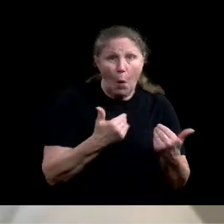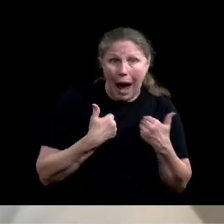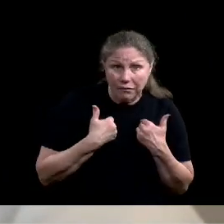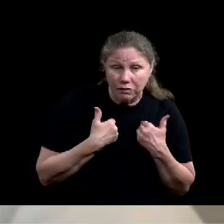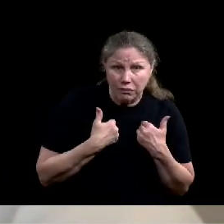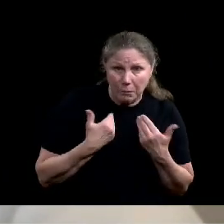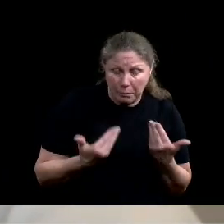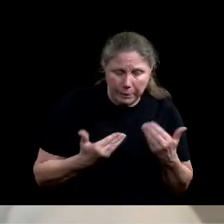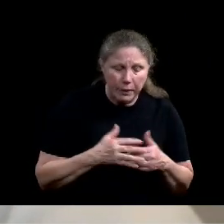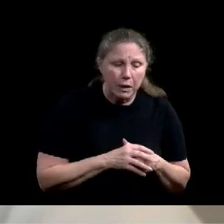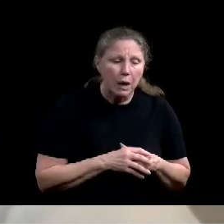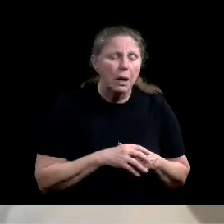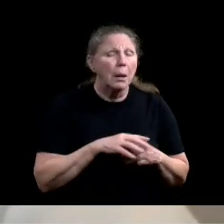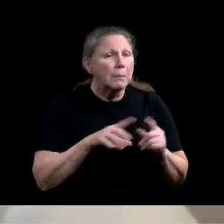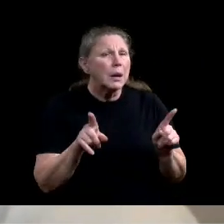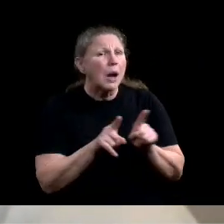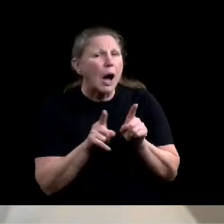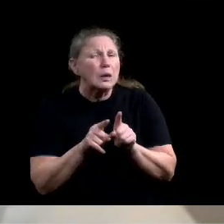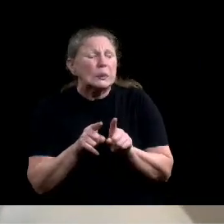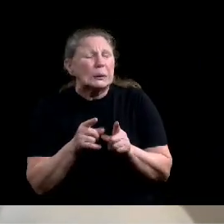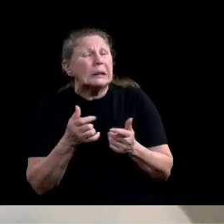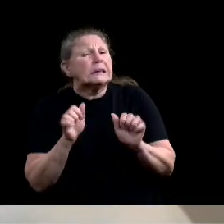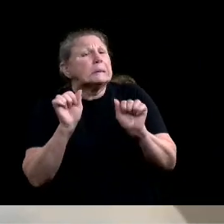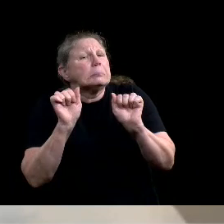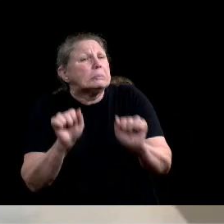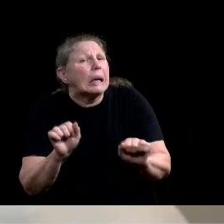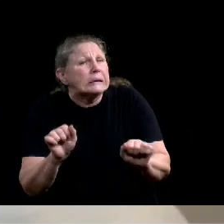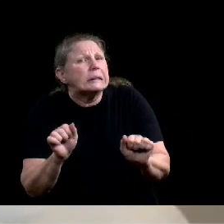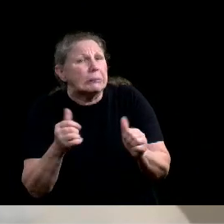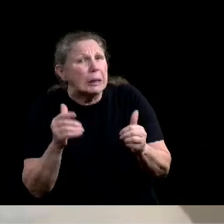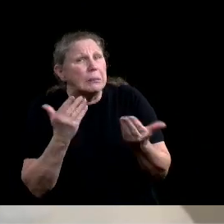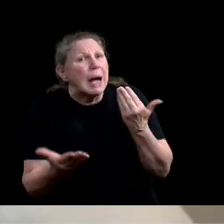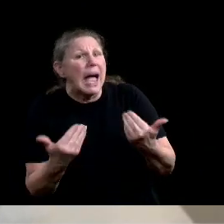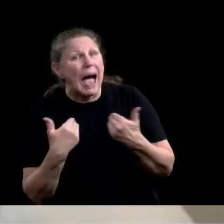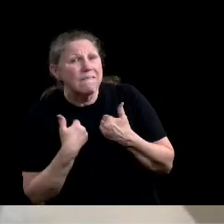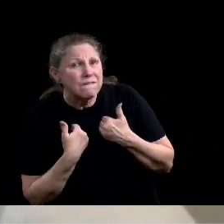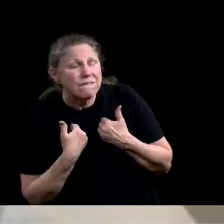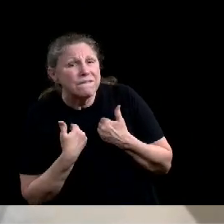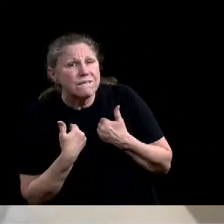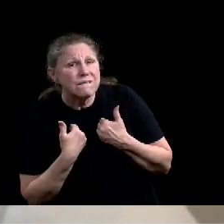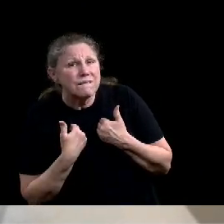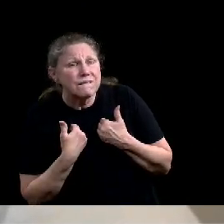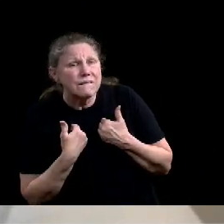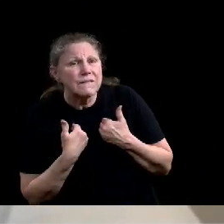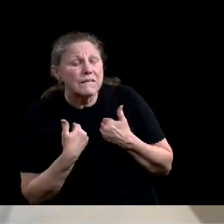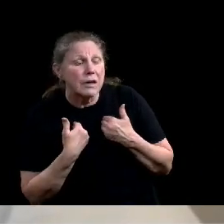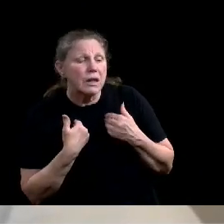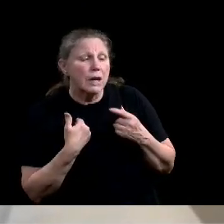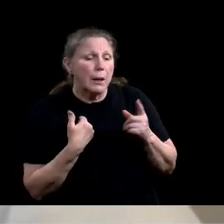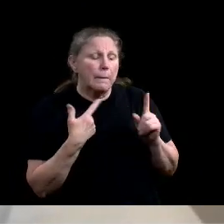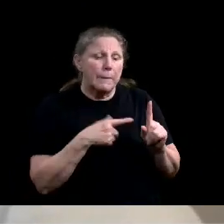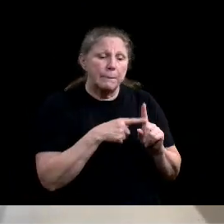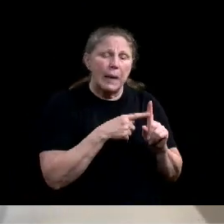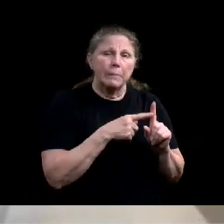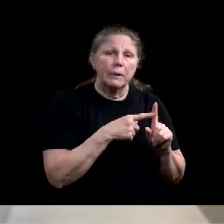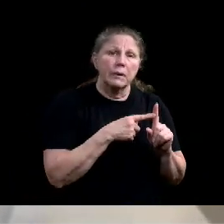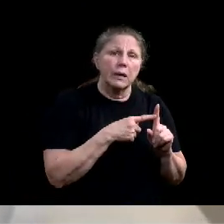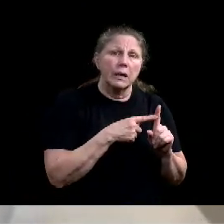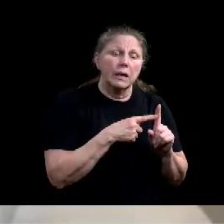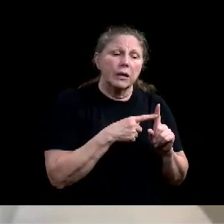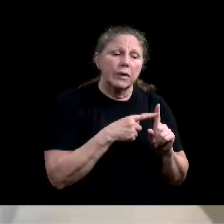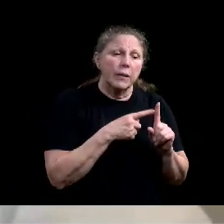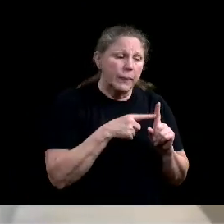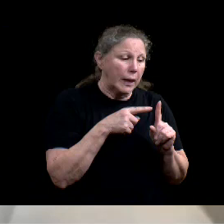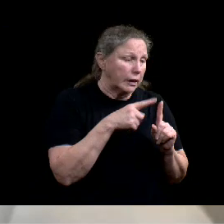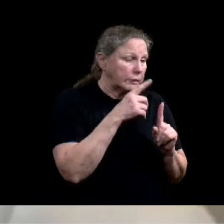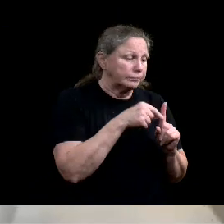because to start off with, there was such a low chance that that individual had the virus in the